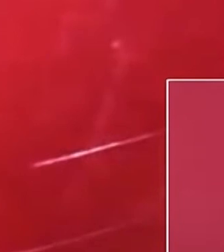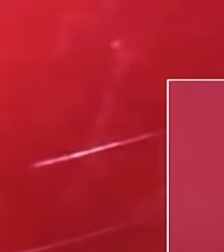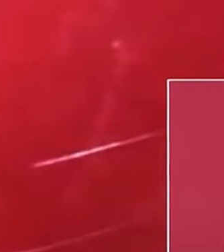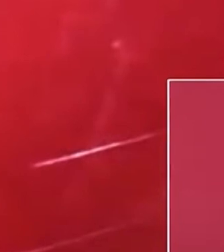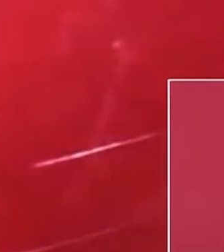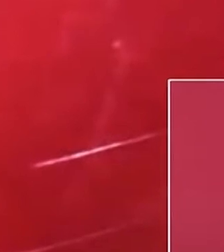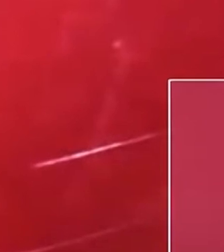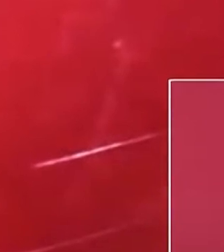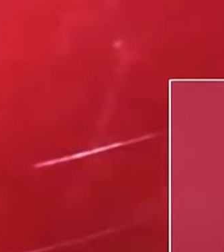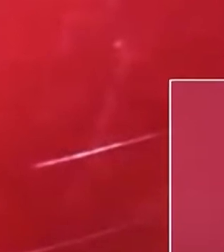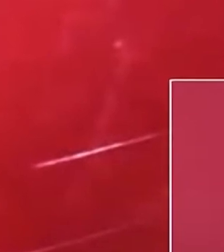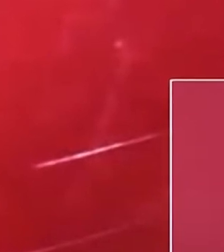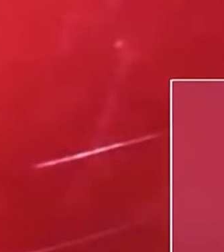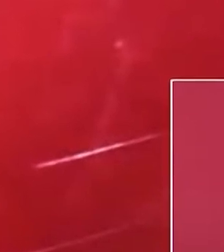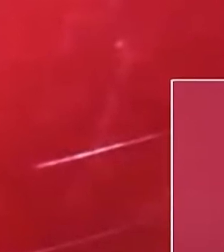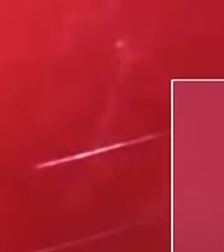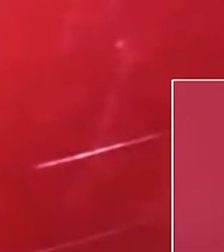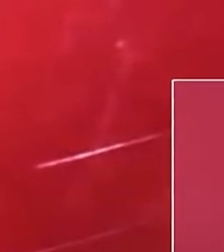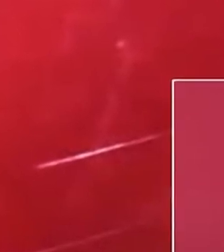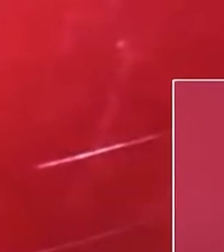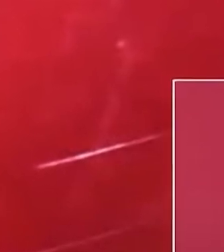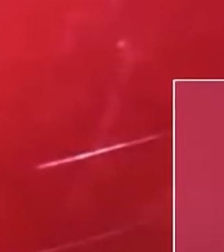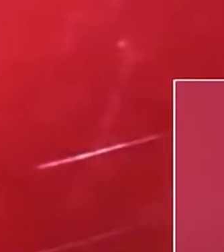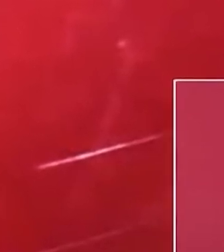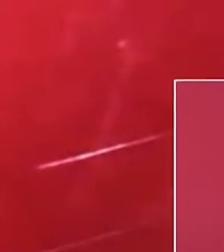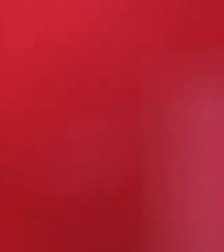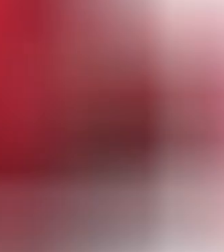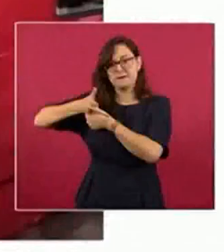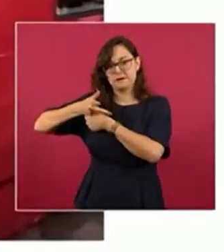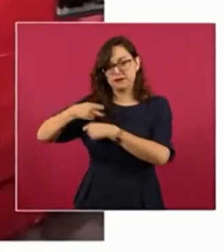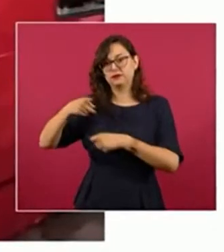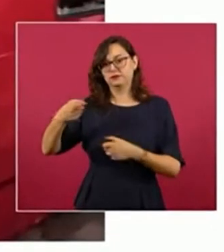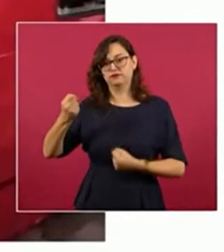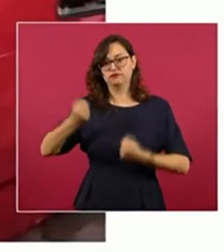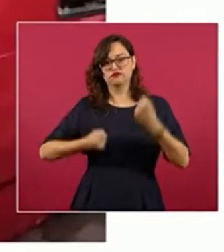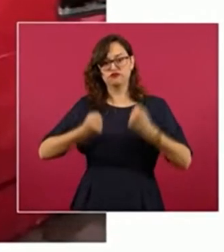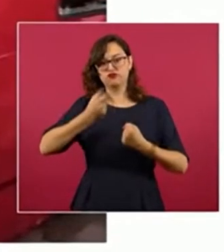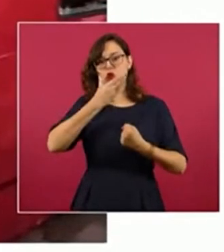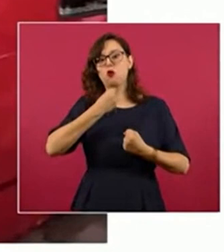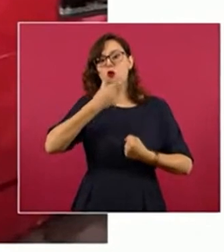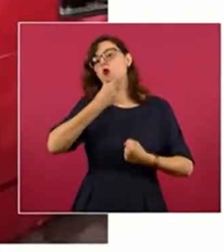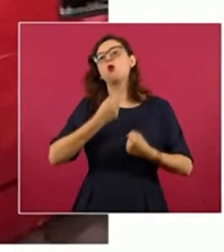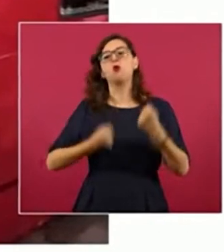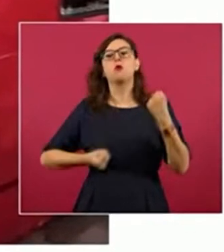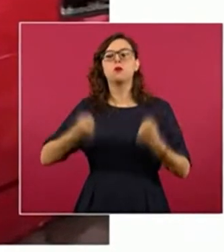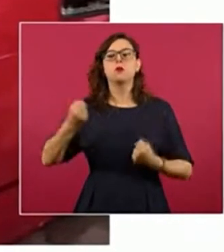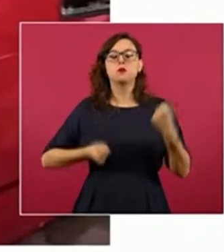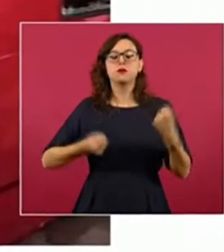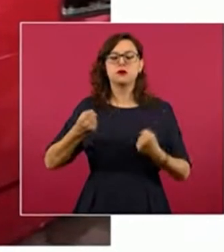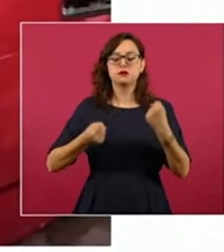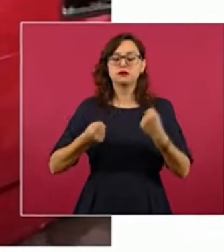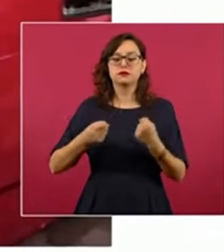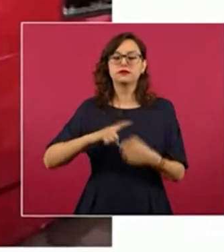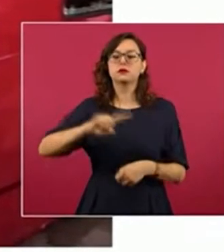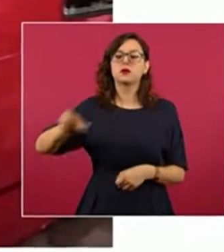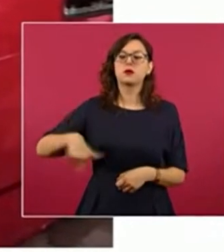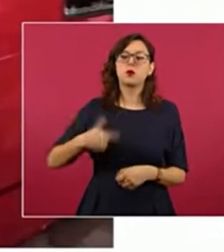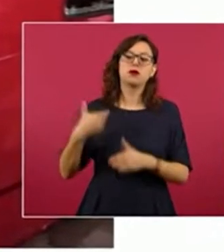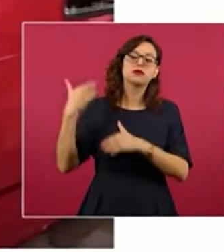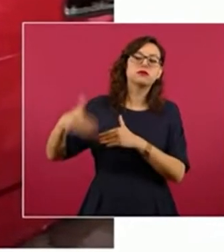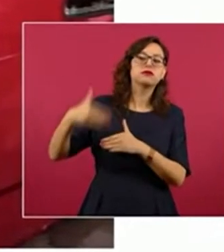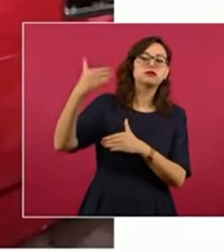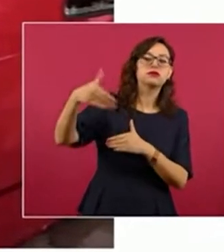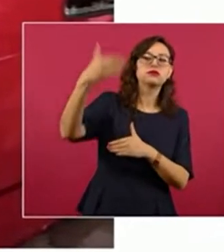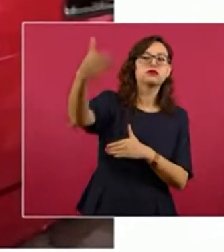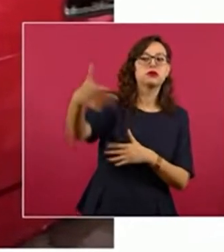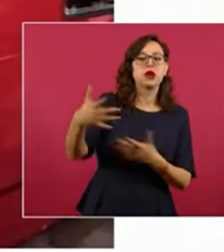what he did when confronted by police. This photo showing the man connected with the deaths of more than 50